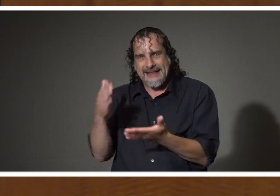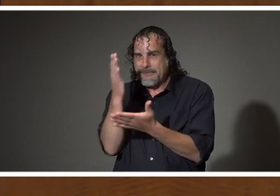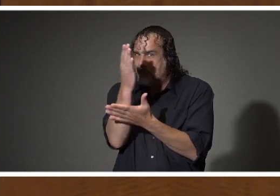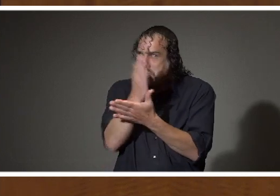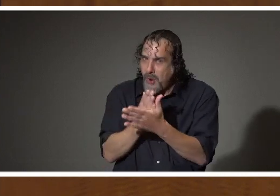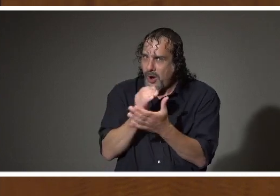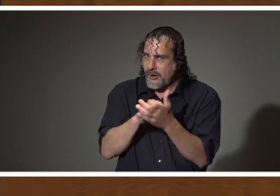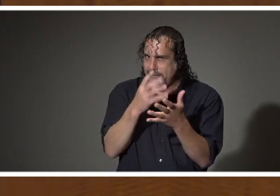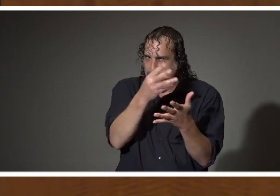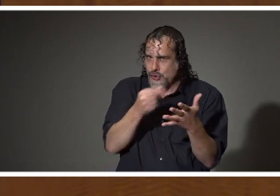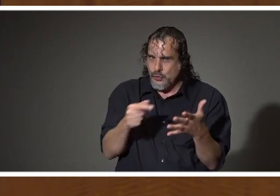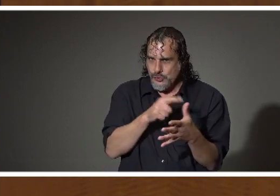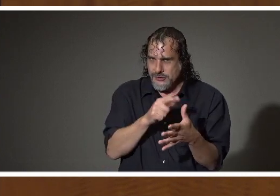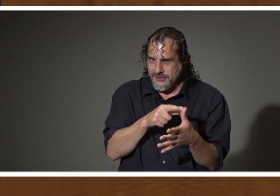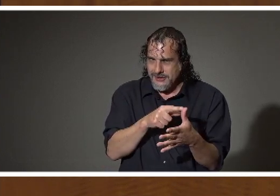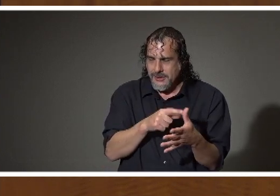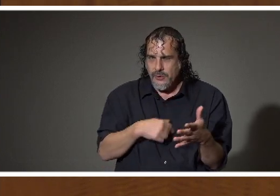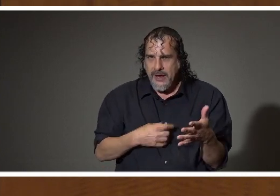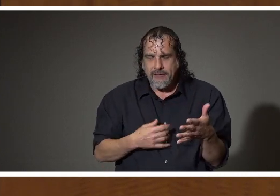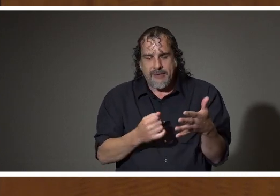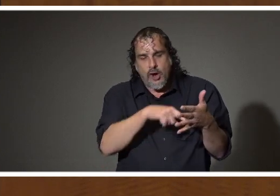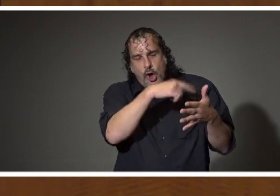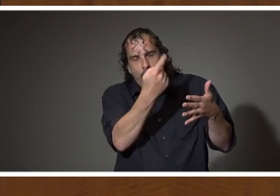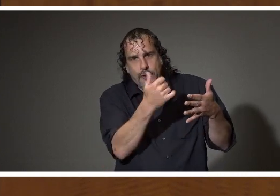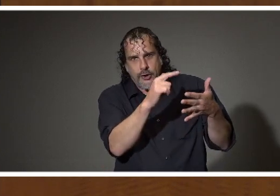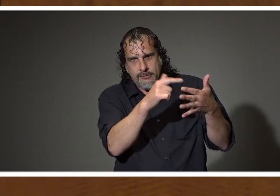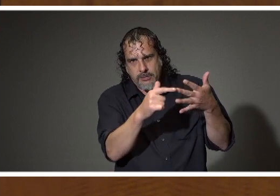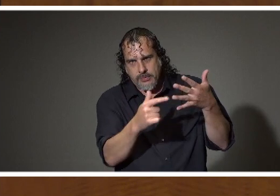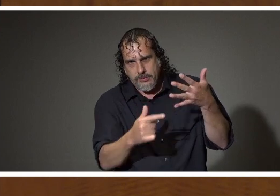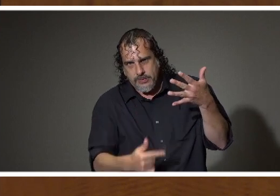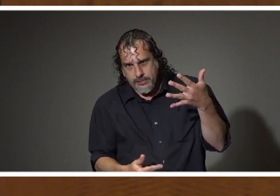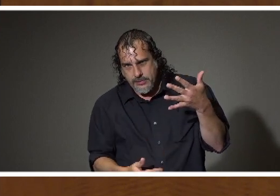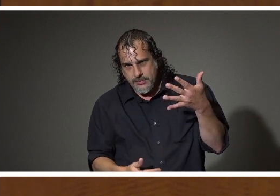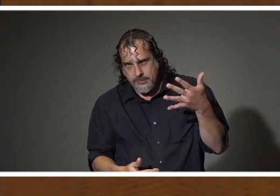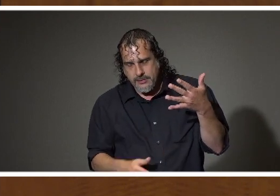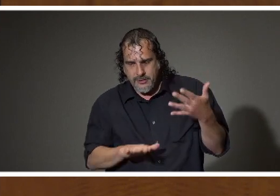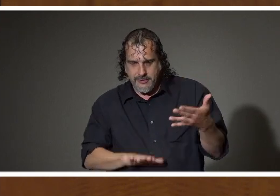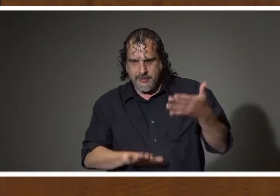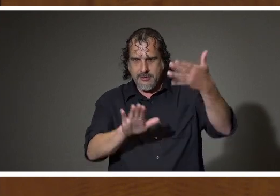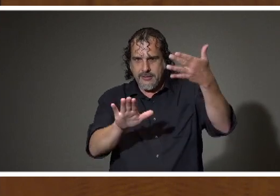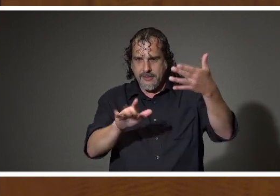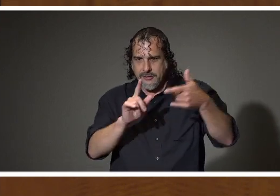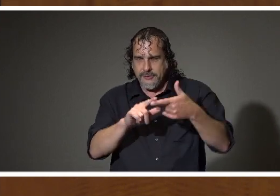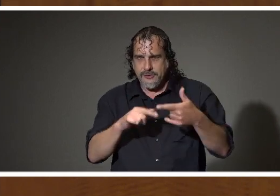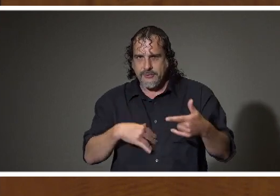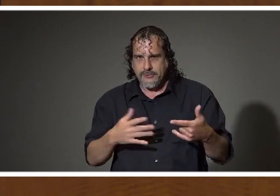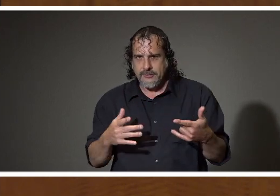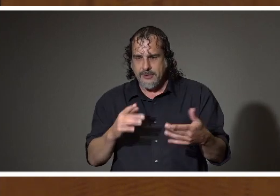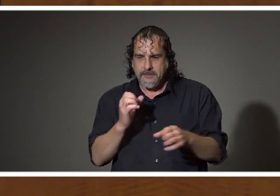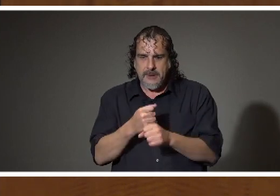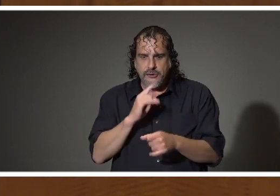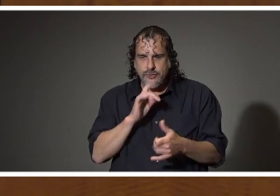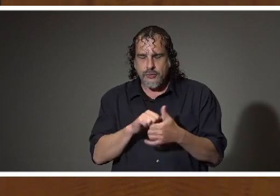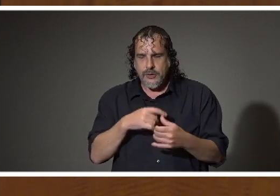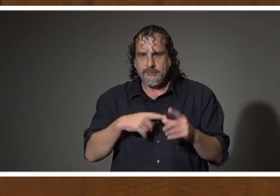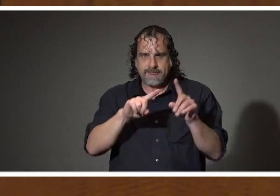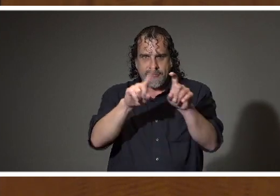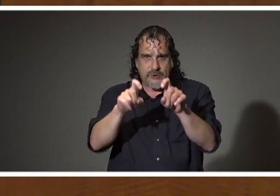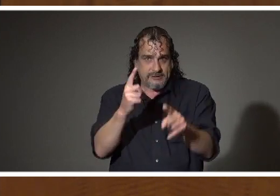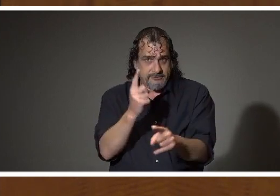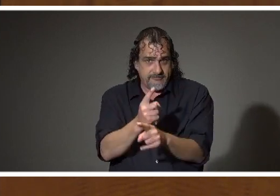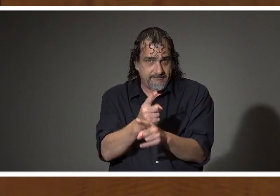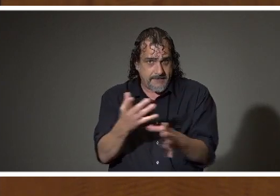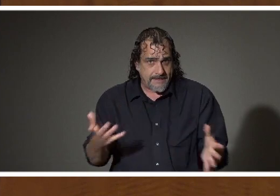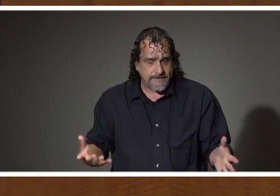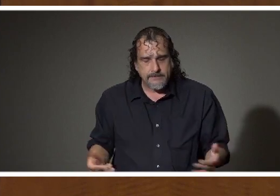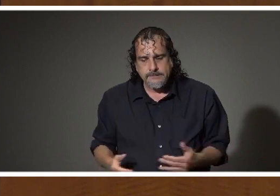got to have a multiple-pronged approach to continue to get a lot of testing. But as you know, I will also tell